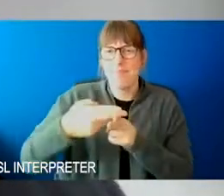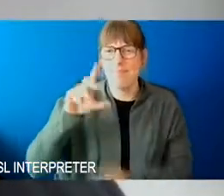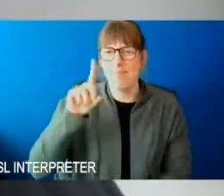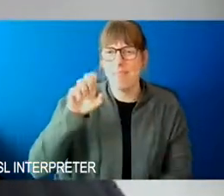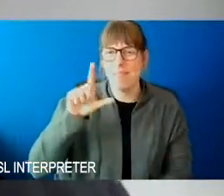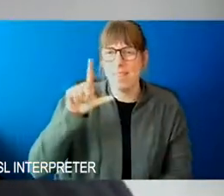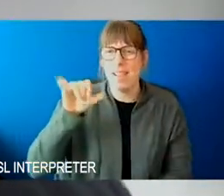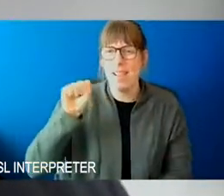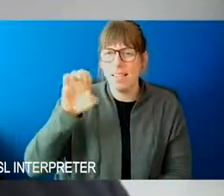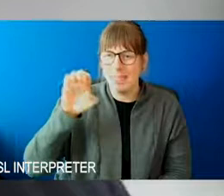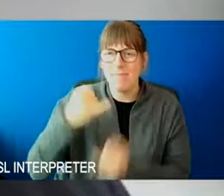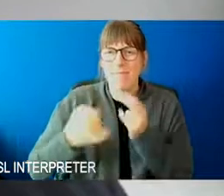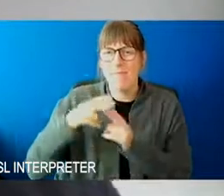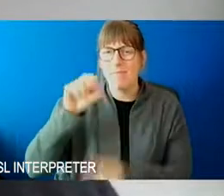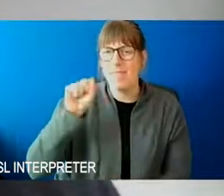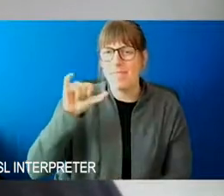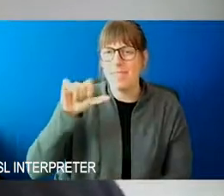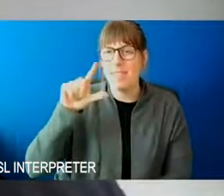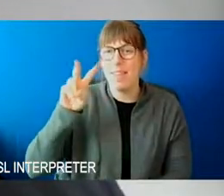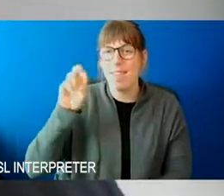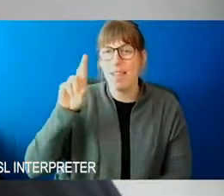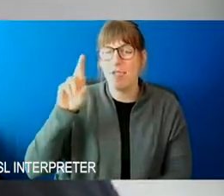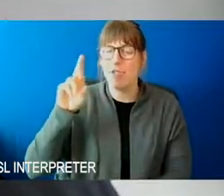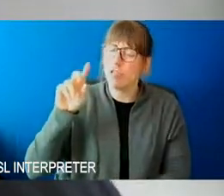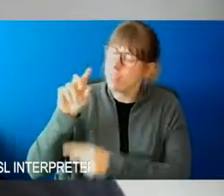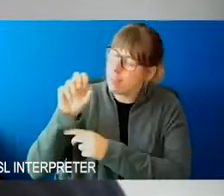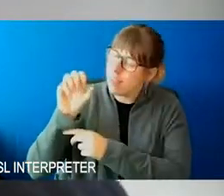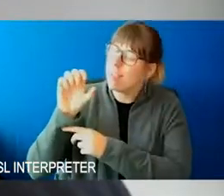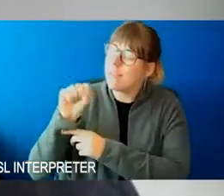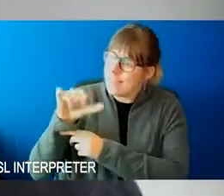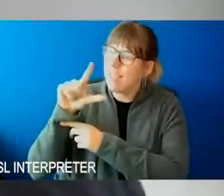and blessed to have our friend Delyse Sylvester with us. Delyse has